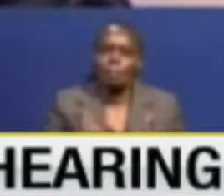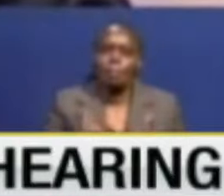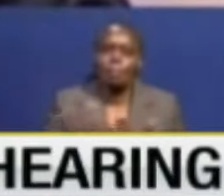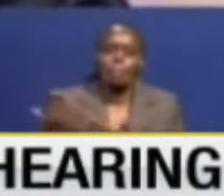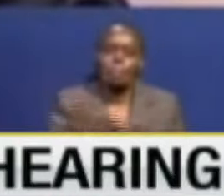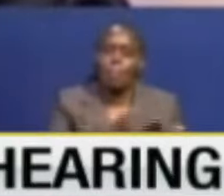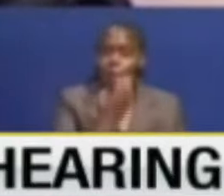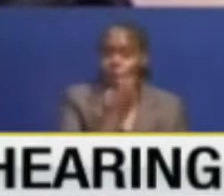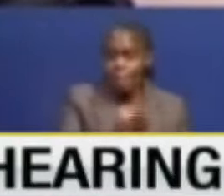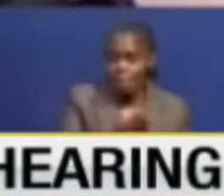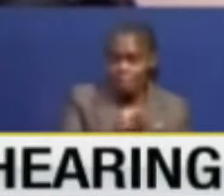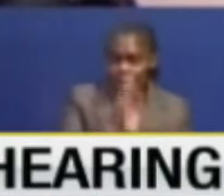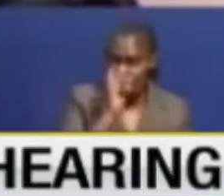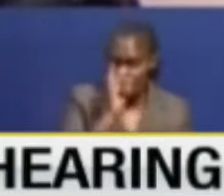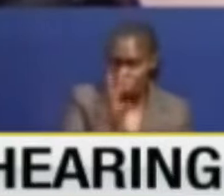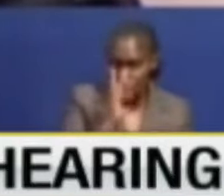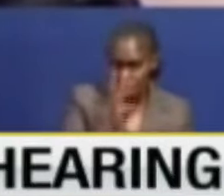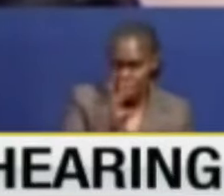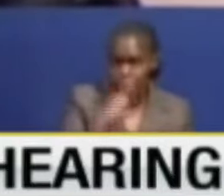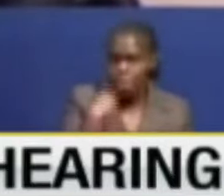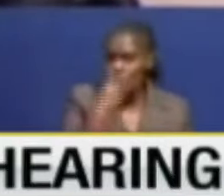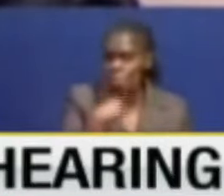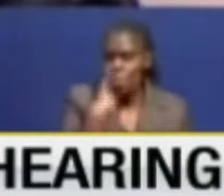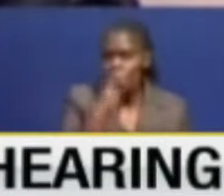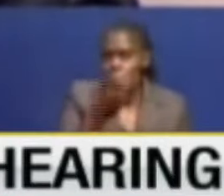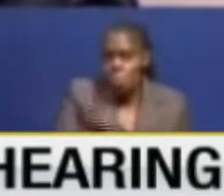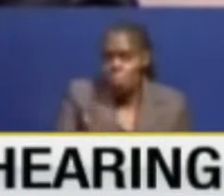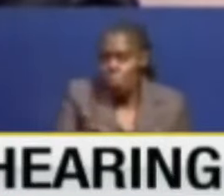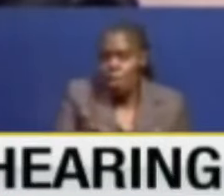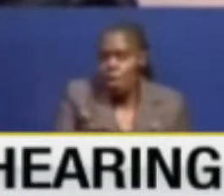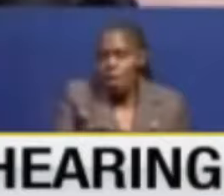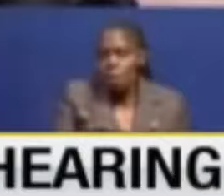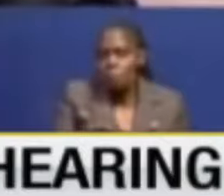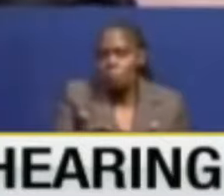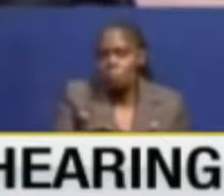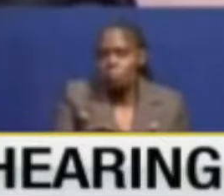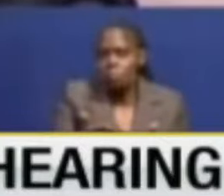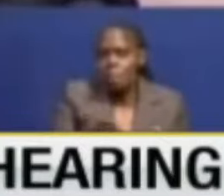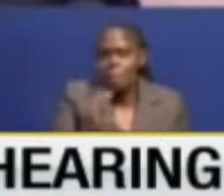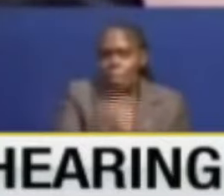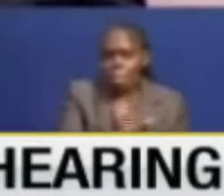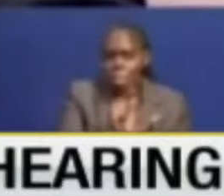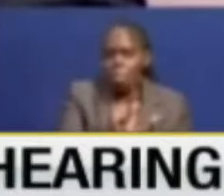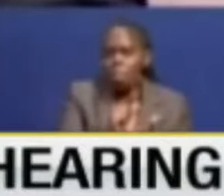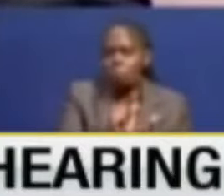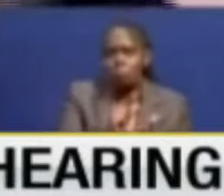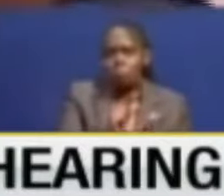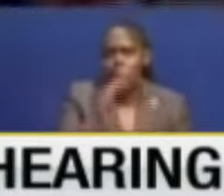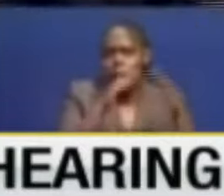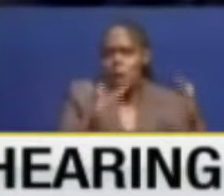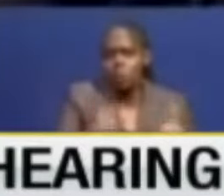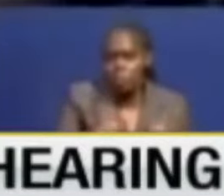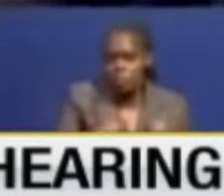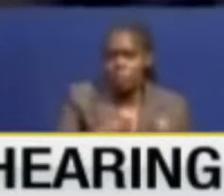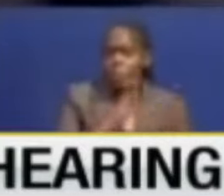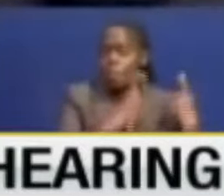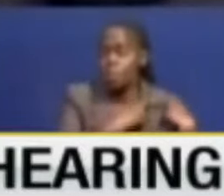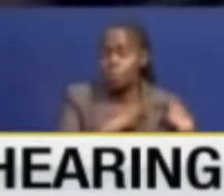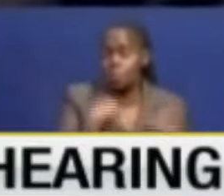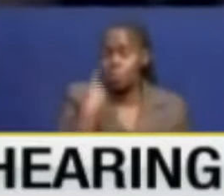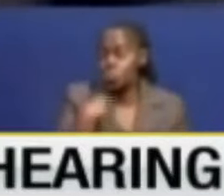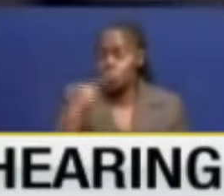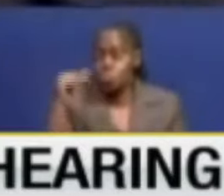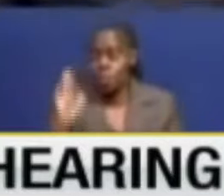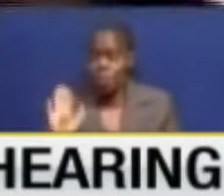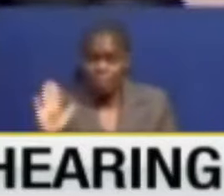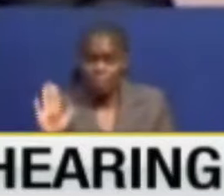bring you evidence of a witness who is currently displaced from her matrimonial home, courtesy of the responsibility of